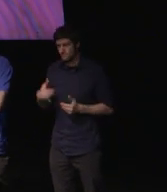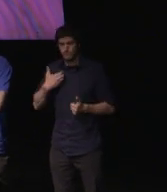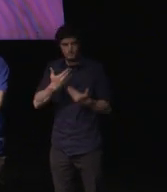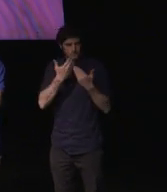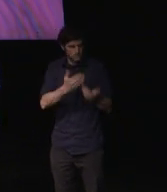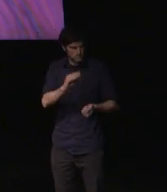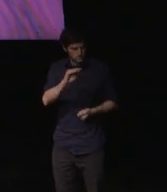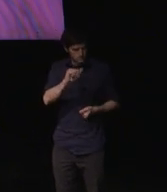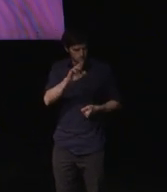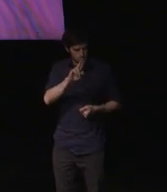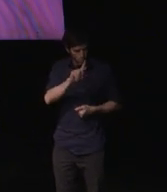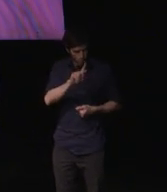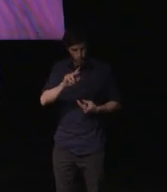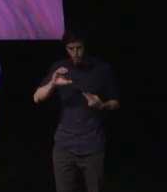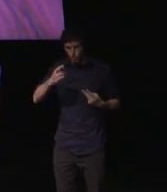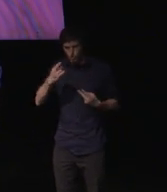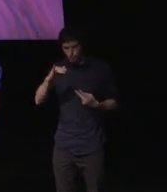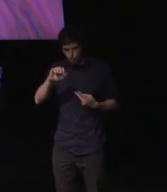and Chris from Able Gamers.